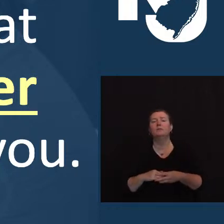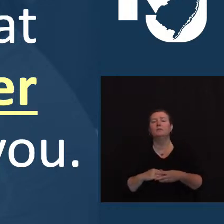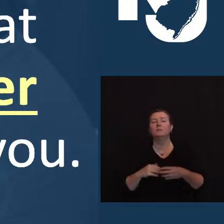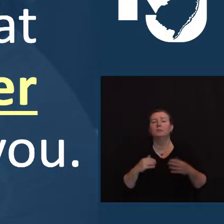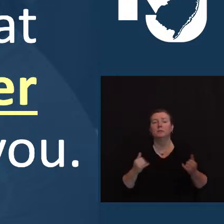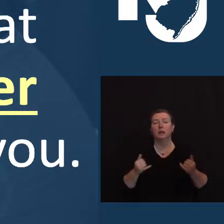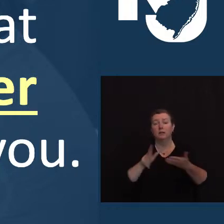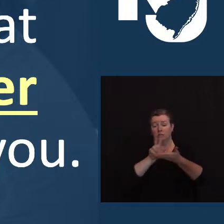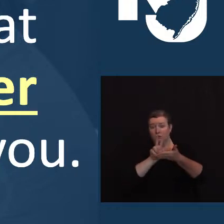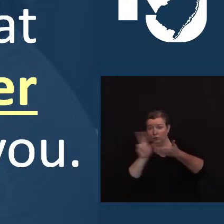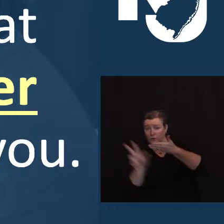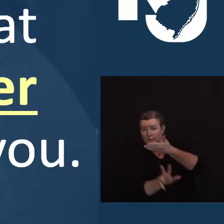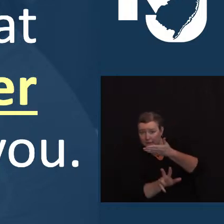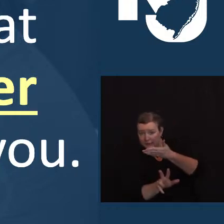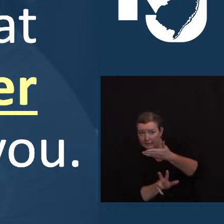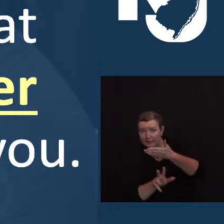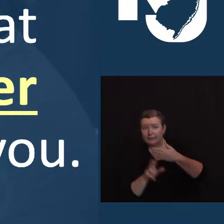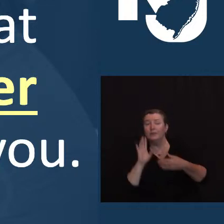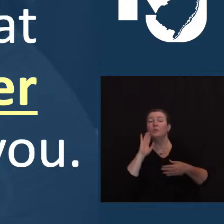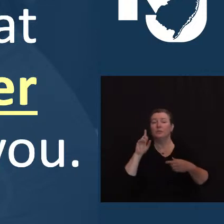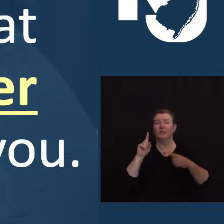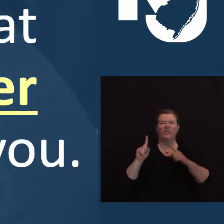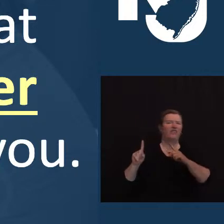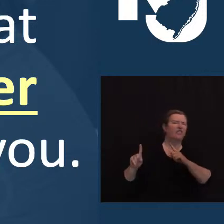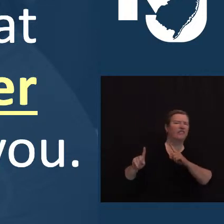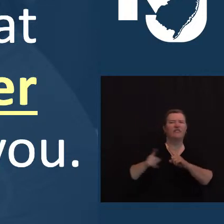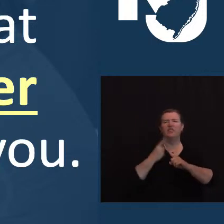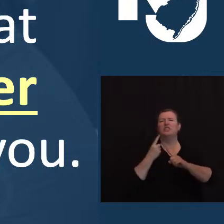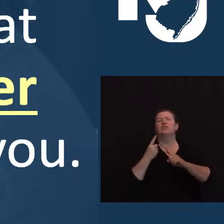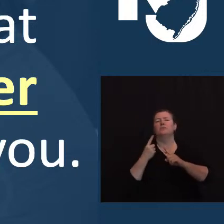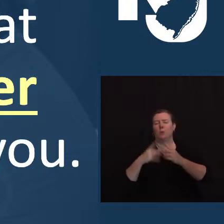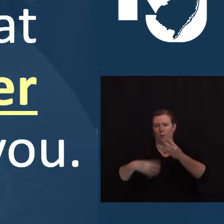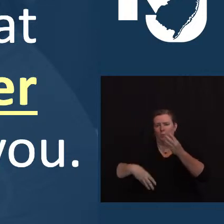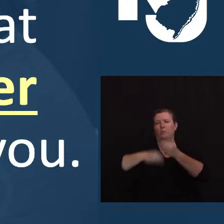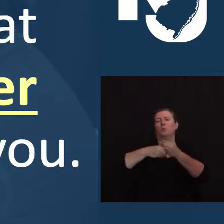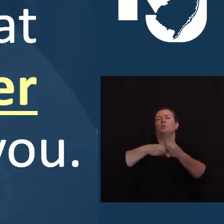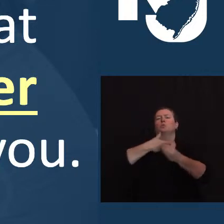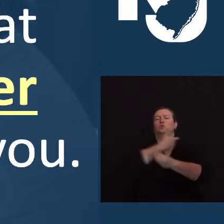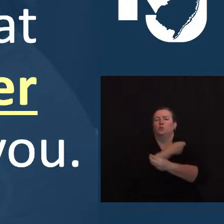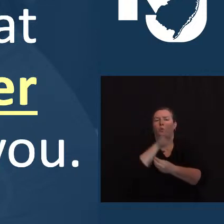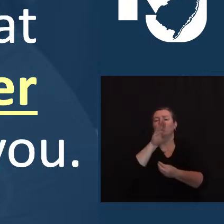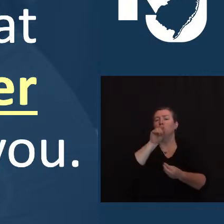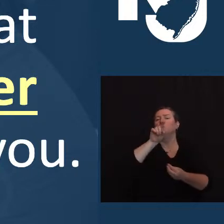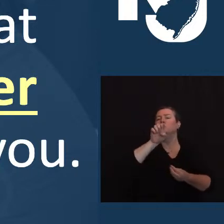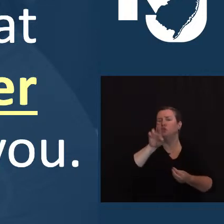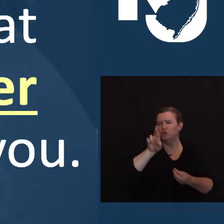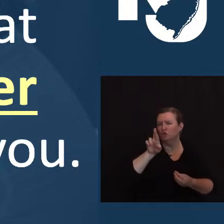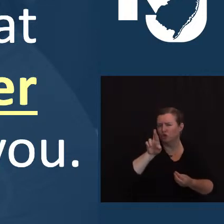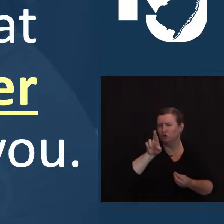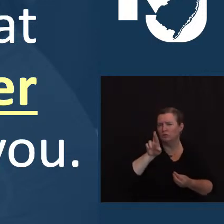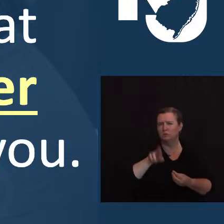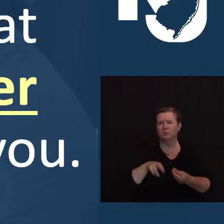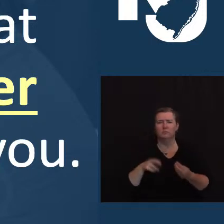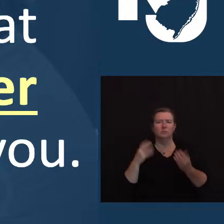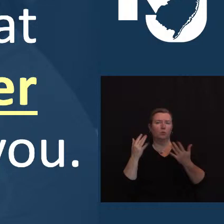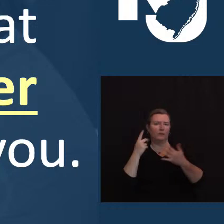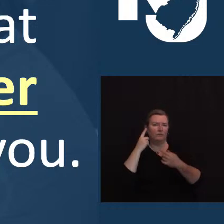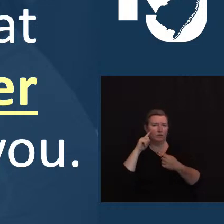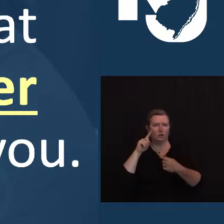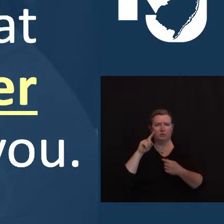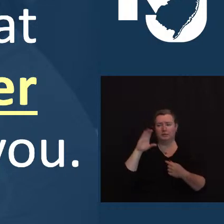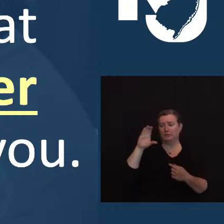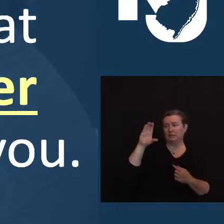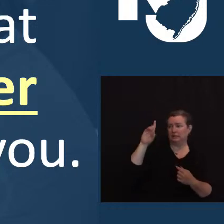administering the first booster shots. We are still awaiting final authorization and guidance from the CDC to begin